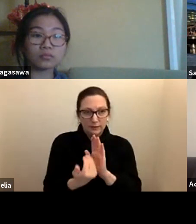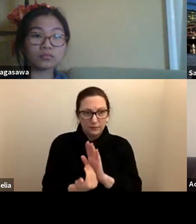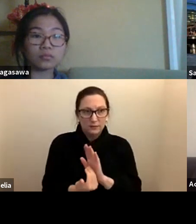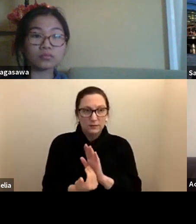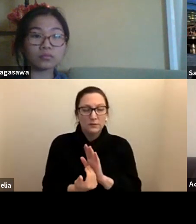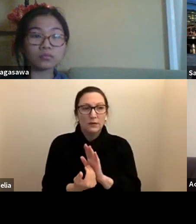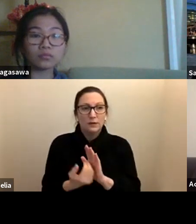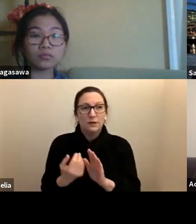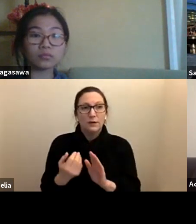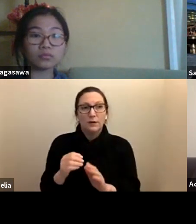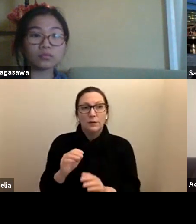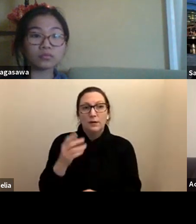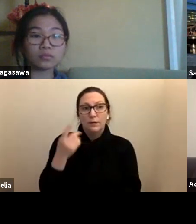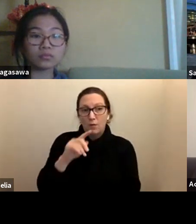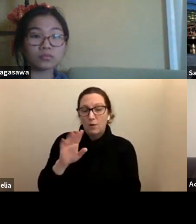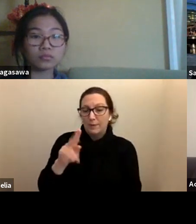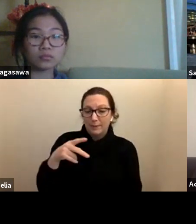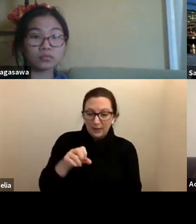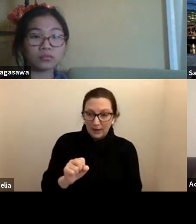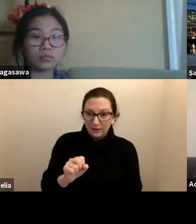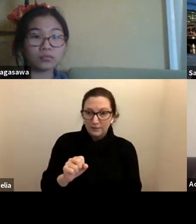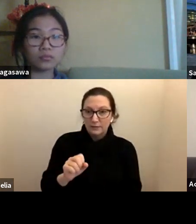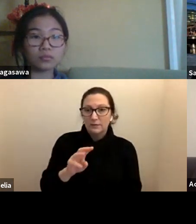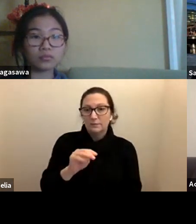for BPS for Ms. Hogan and Ms. Roberts.